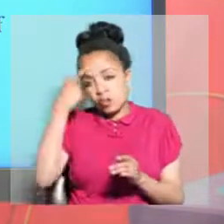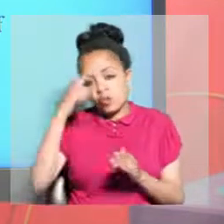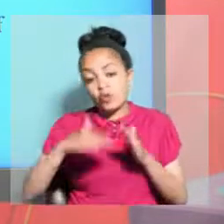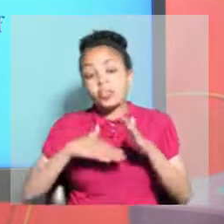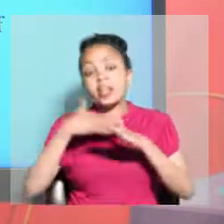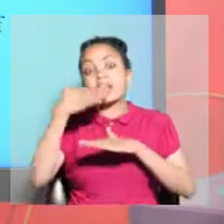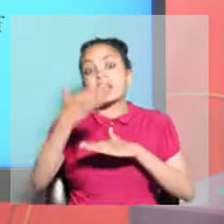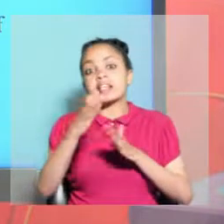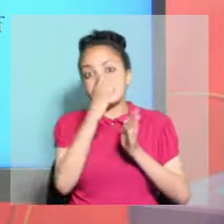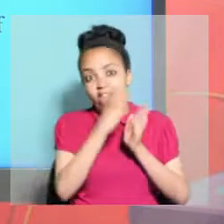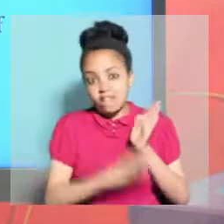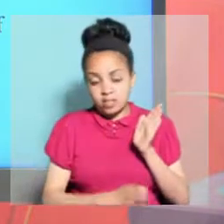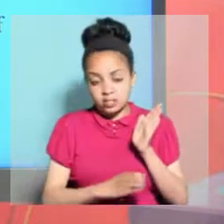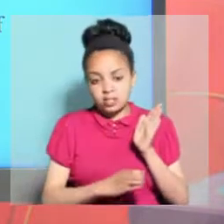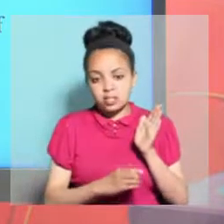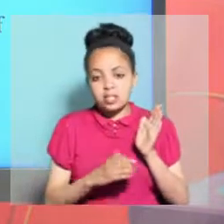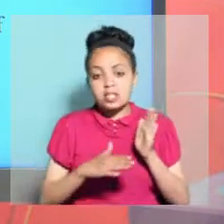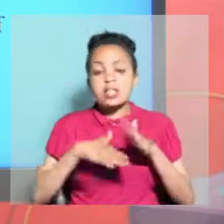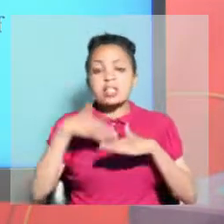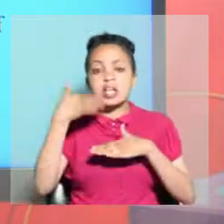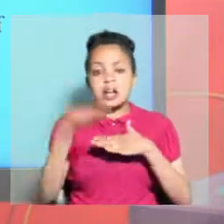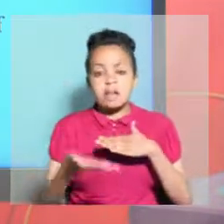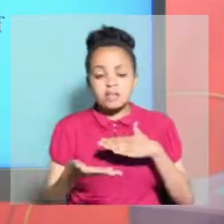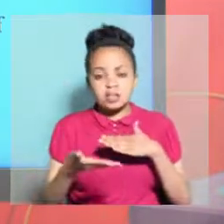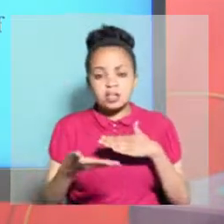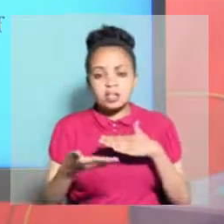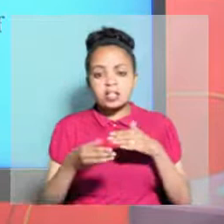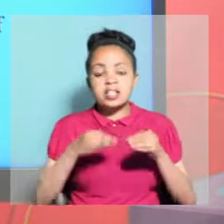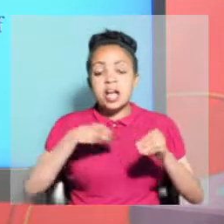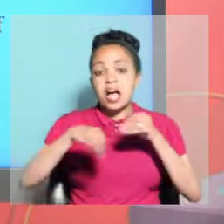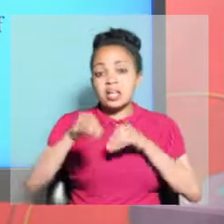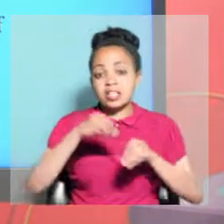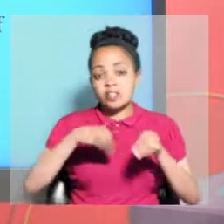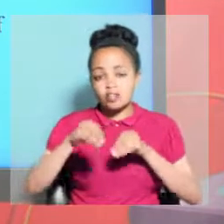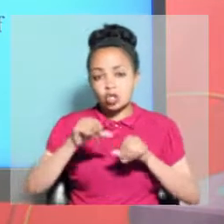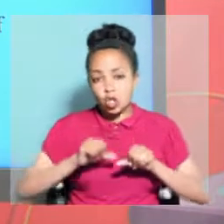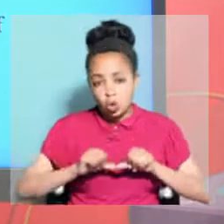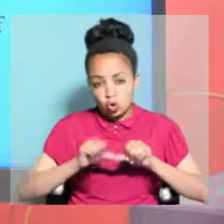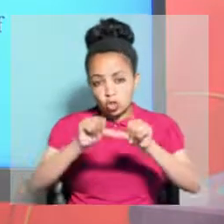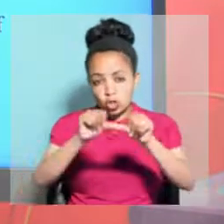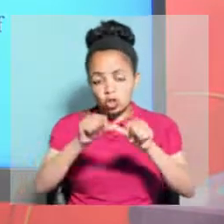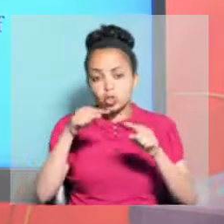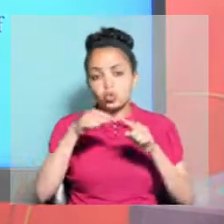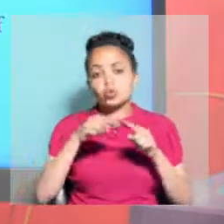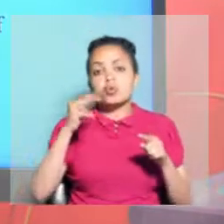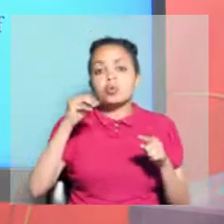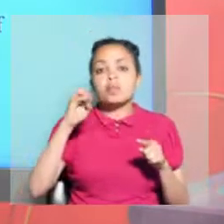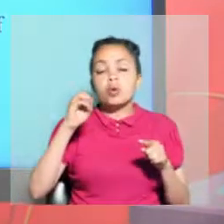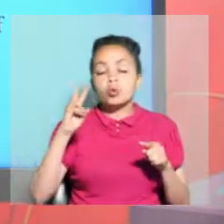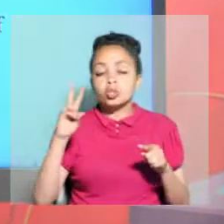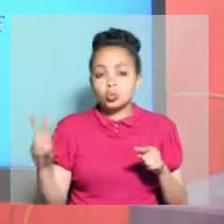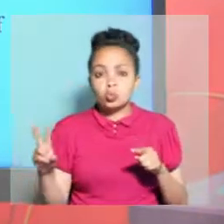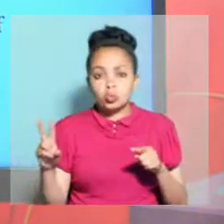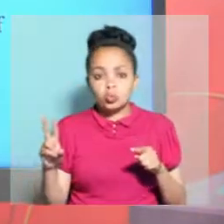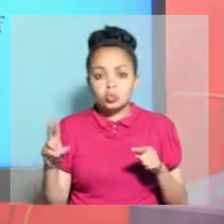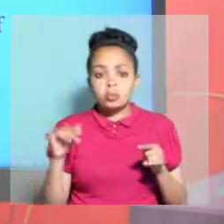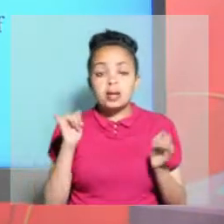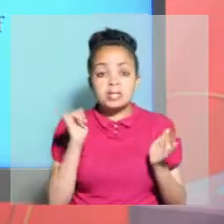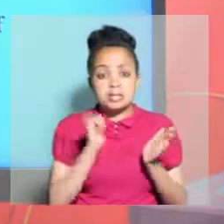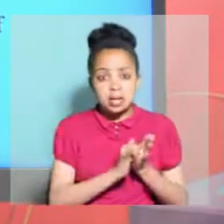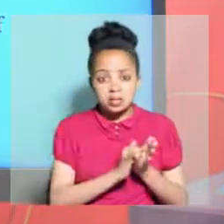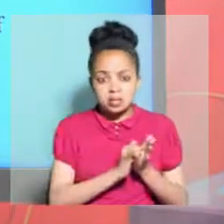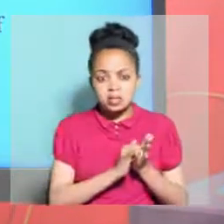phase. Then after, the activity continue to meiosis II. By